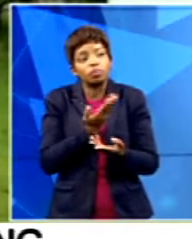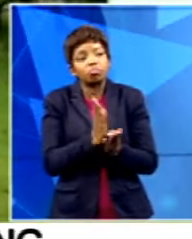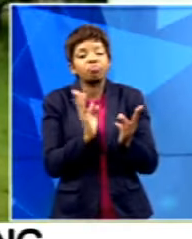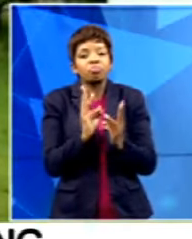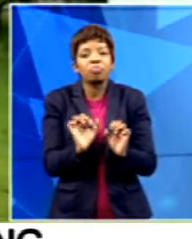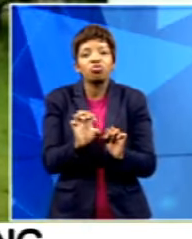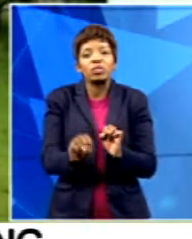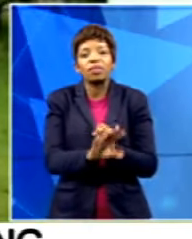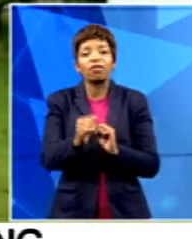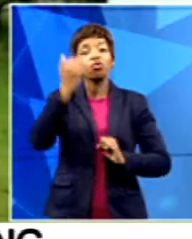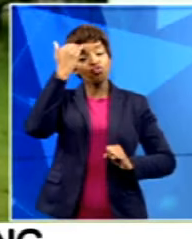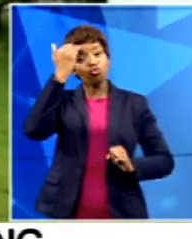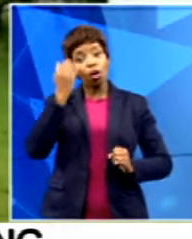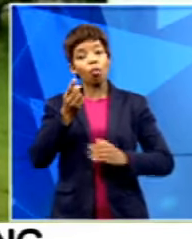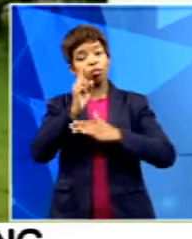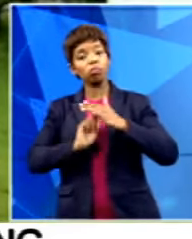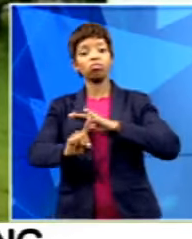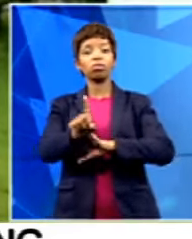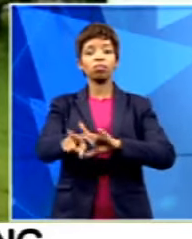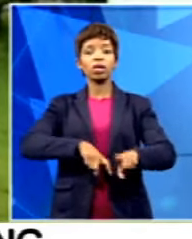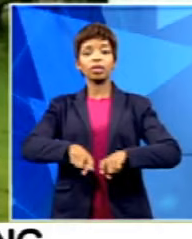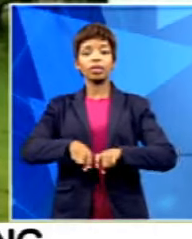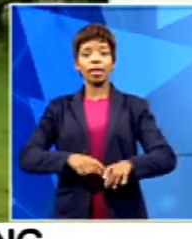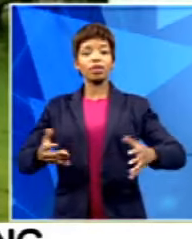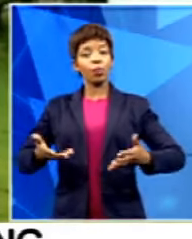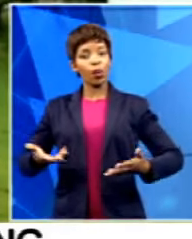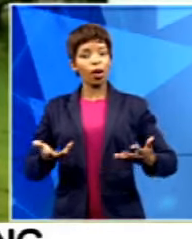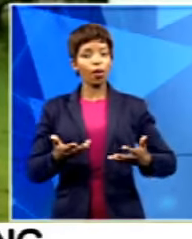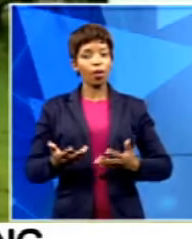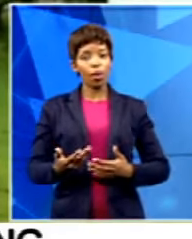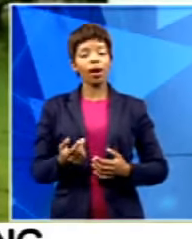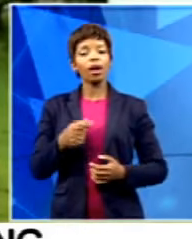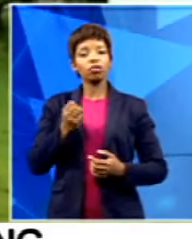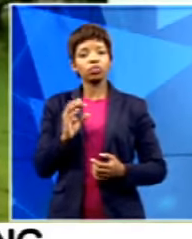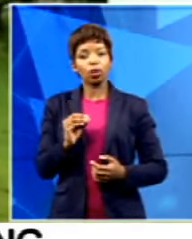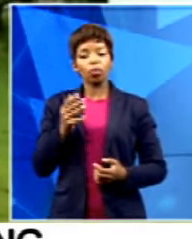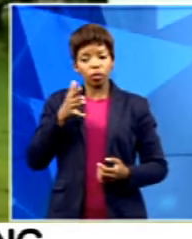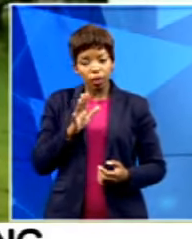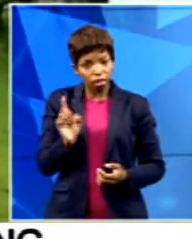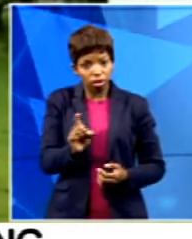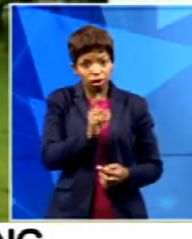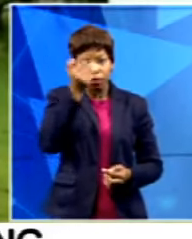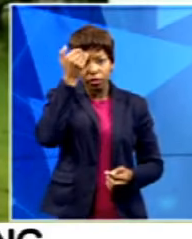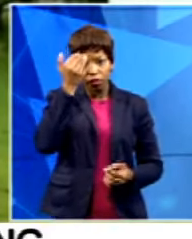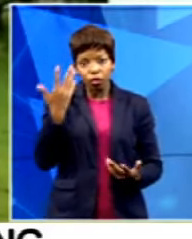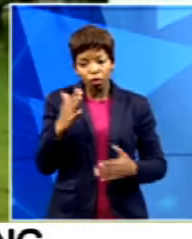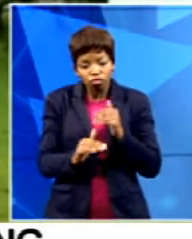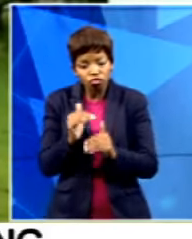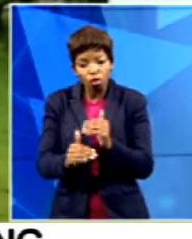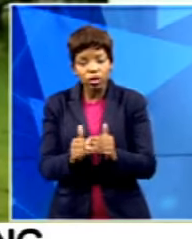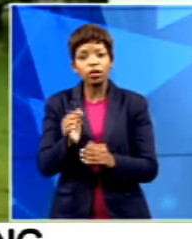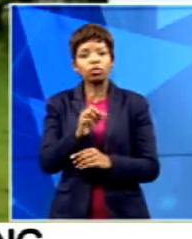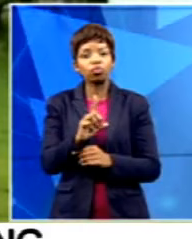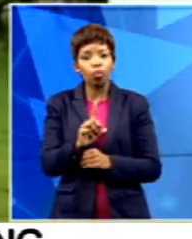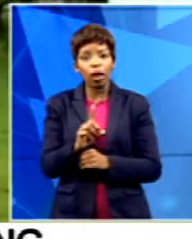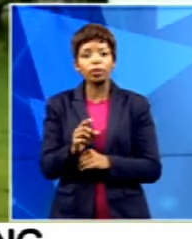rightfully said, the Department of Health have ramped up and opened testing sites, mobile clinics. We're here to tell them where exactly to go and what the process would be when they get